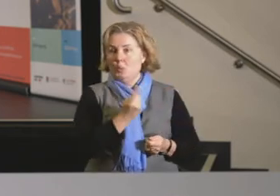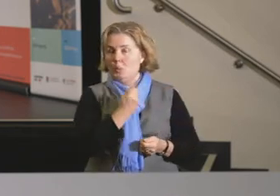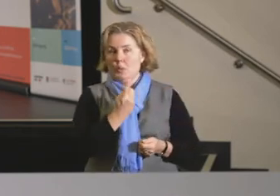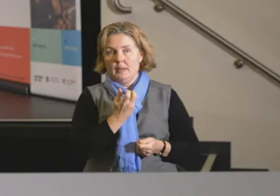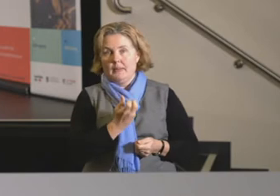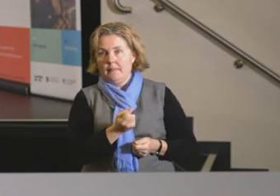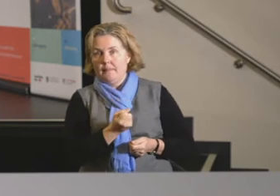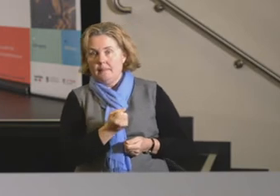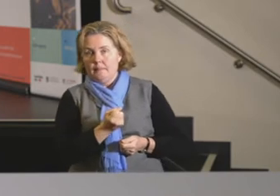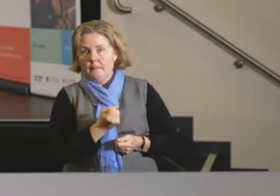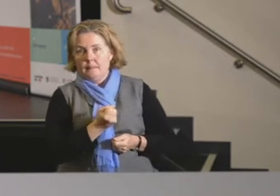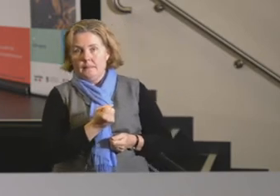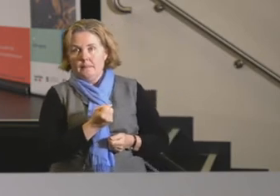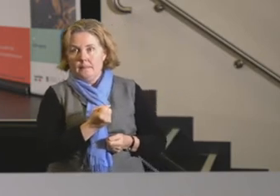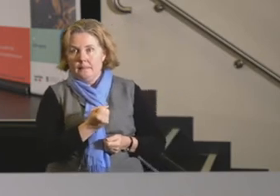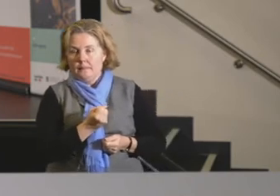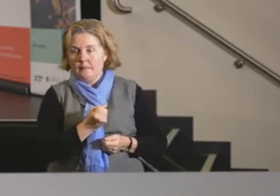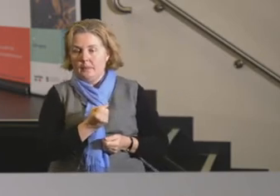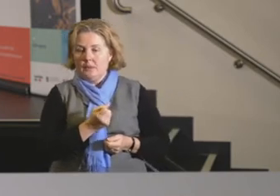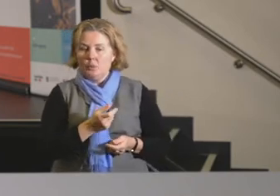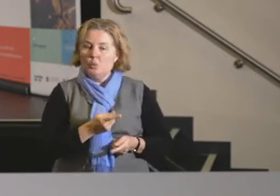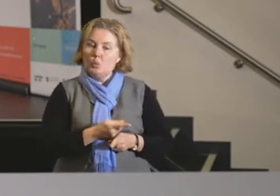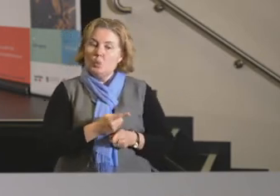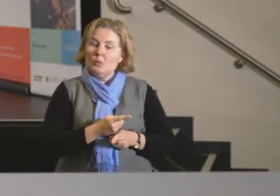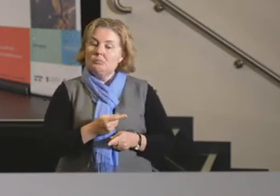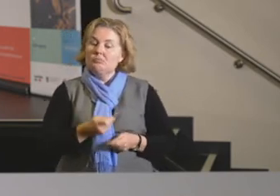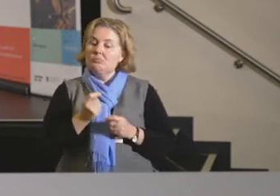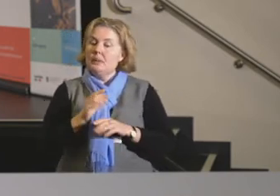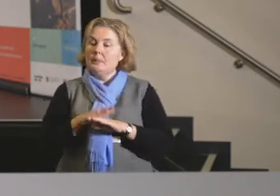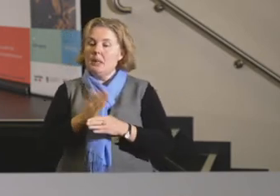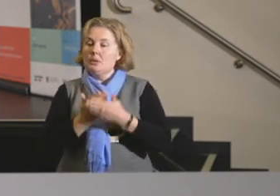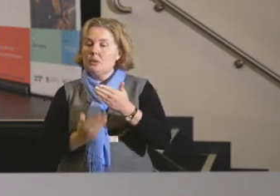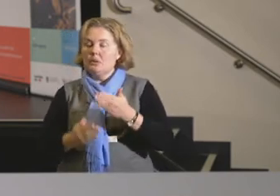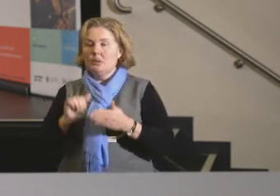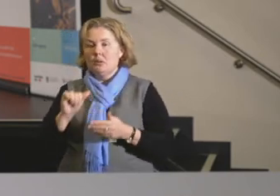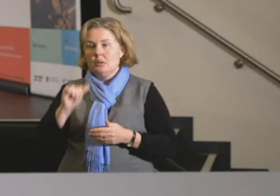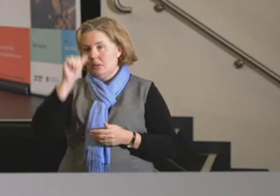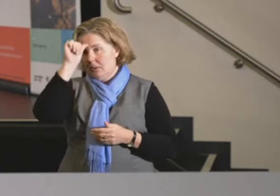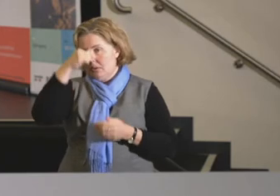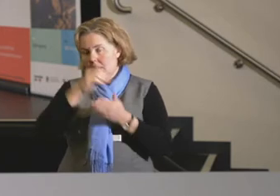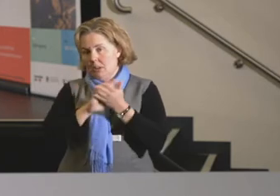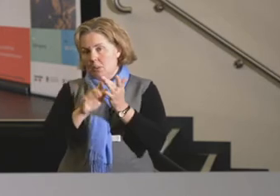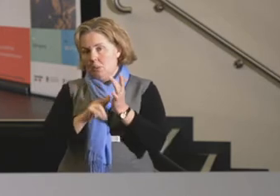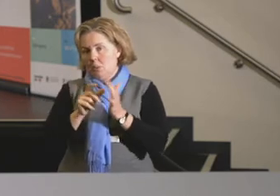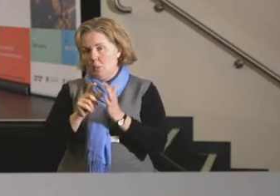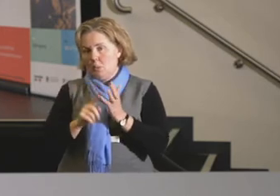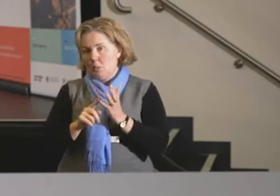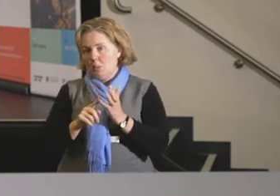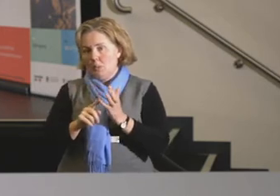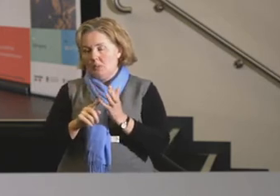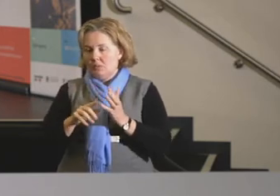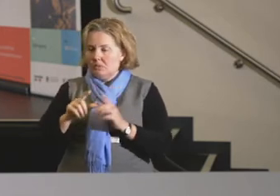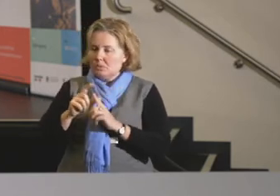has embraced the narrative of the Hindu nation, there are millions and millions of young people,